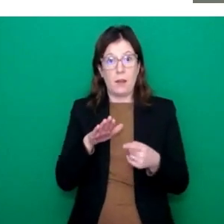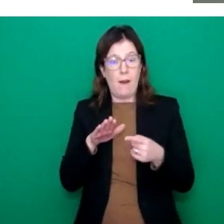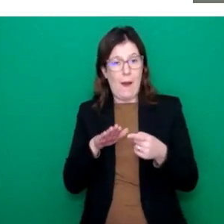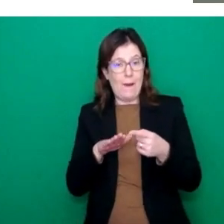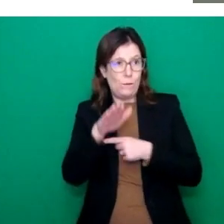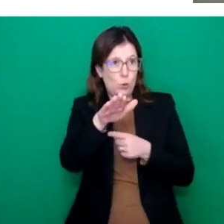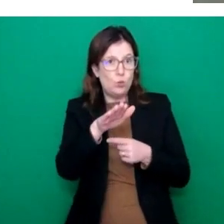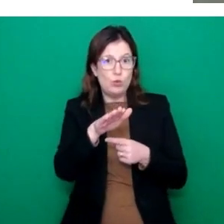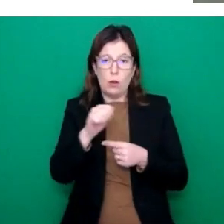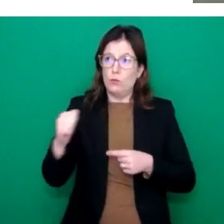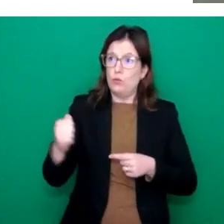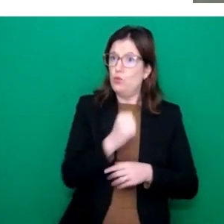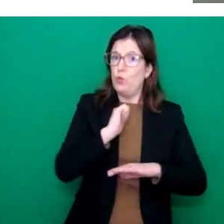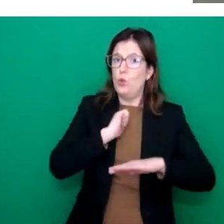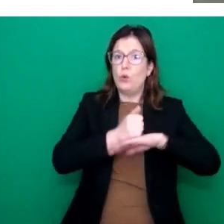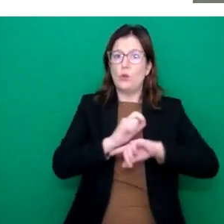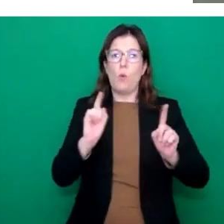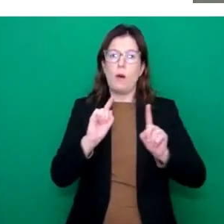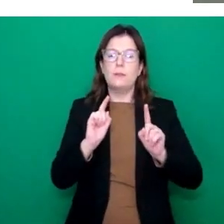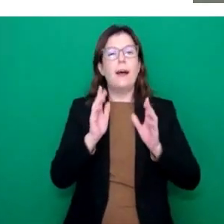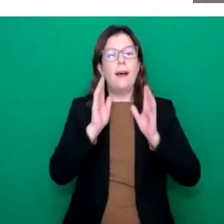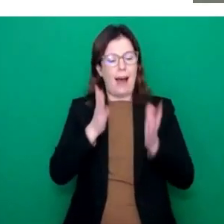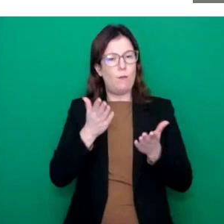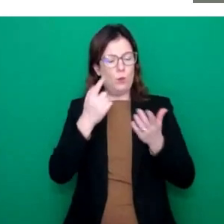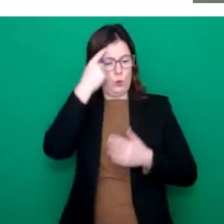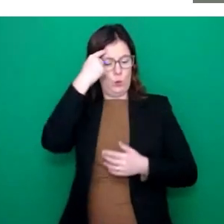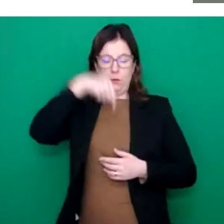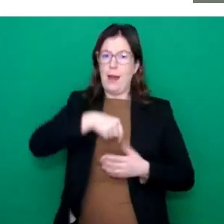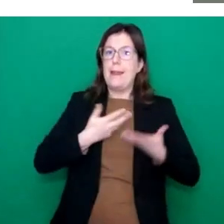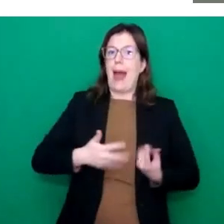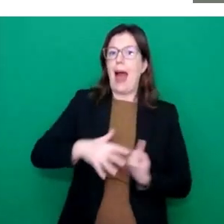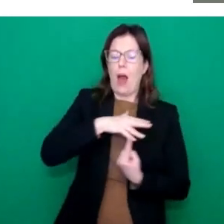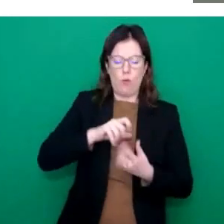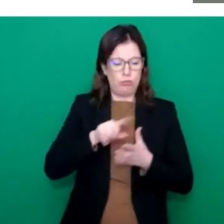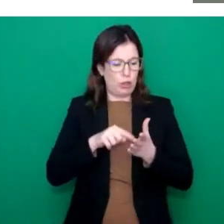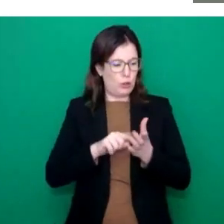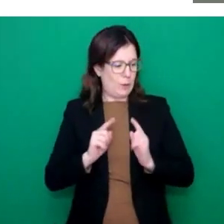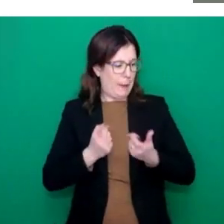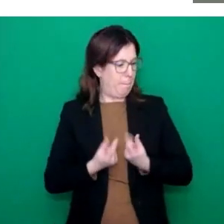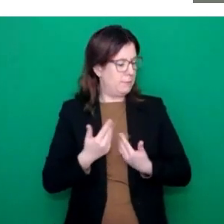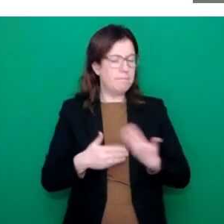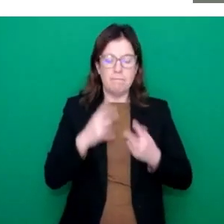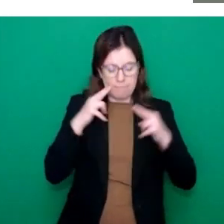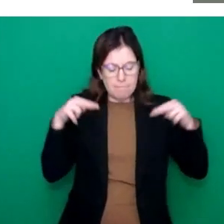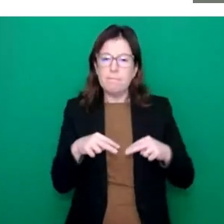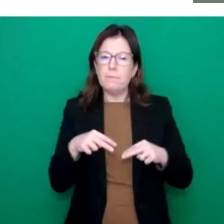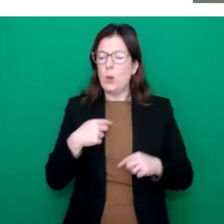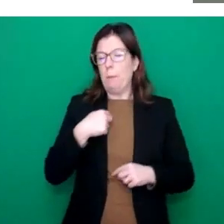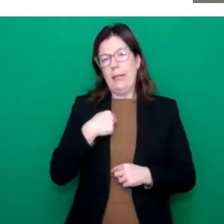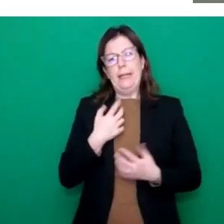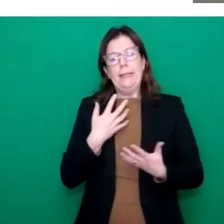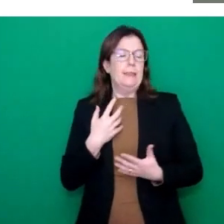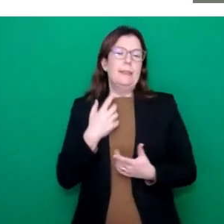work, I think about where are we now within this project. And my current suggestion is that we look